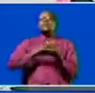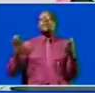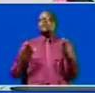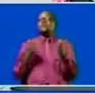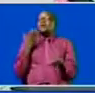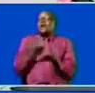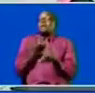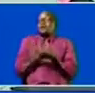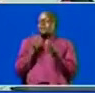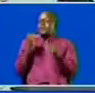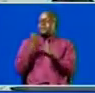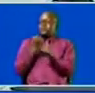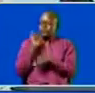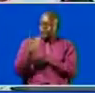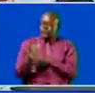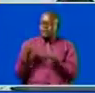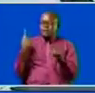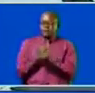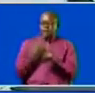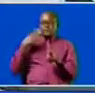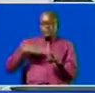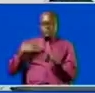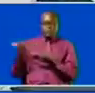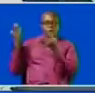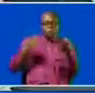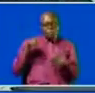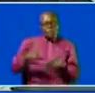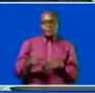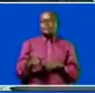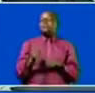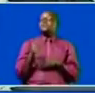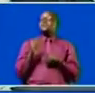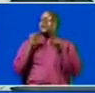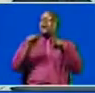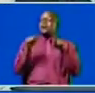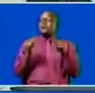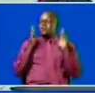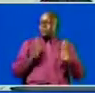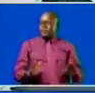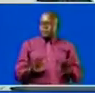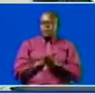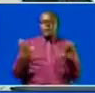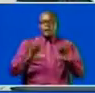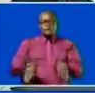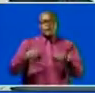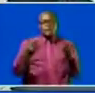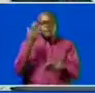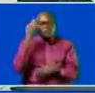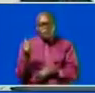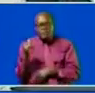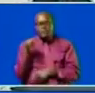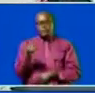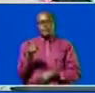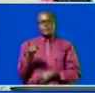so, several players brought by accused persons, including a player like this, would never be given because the